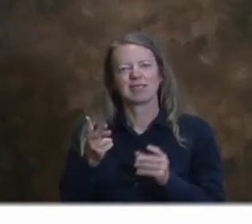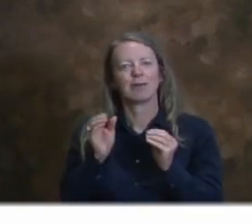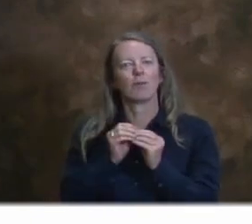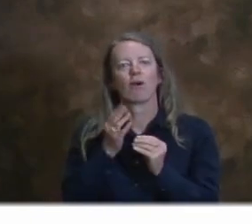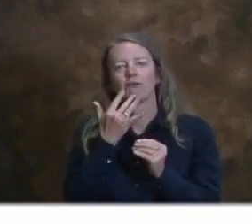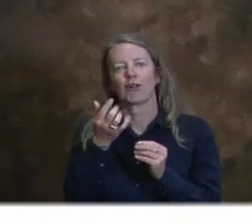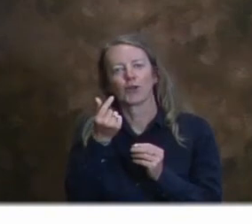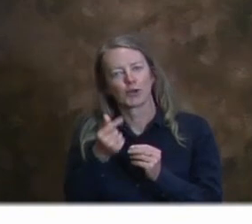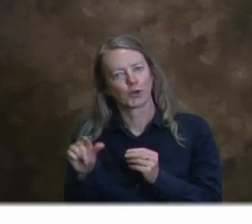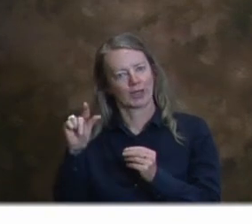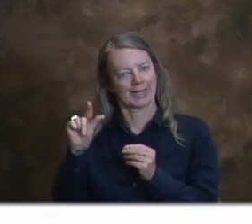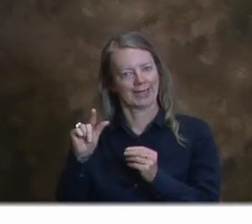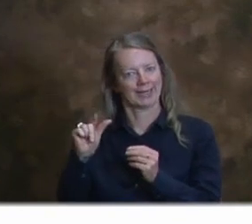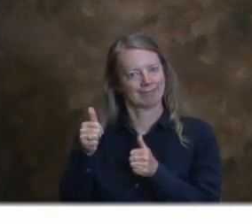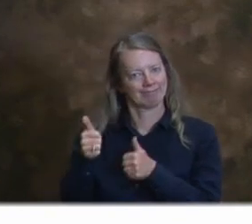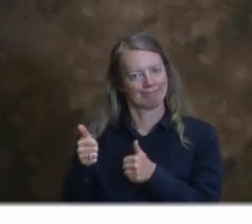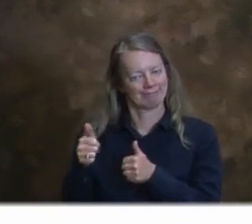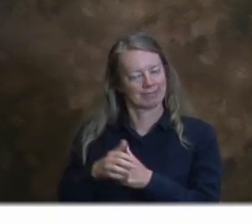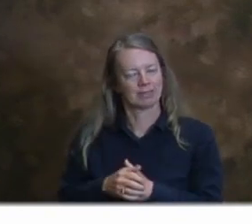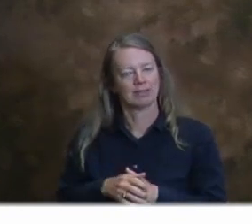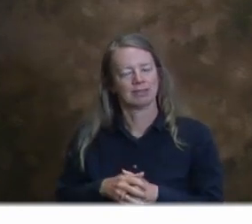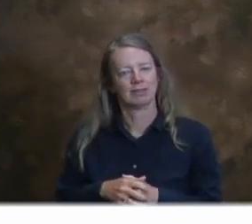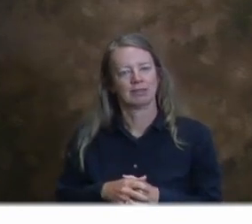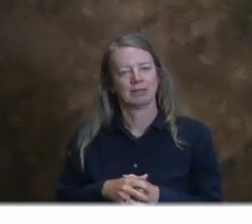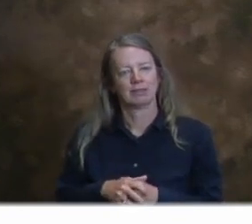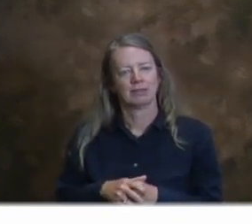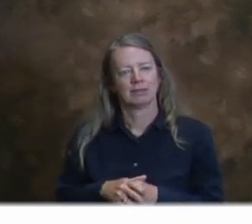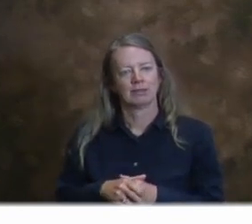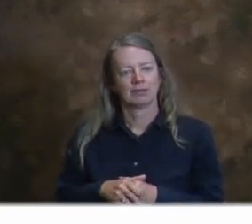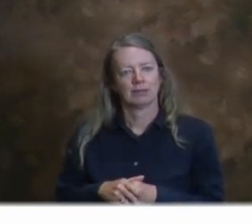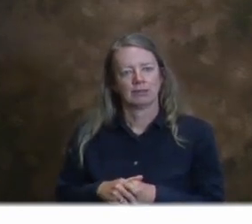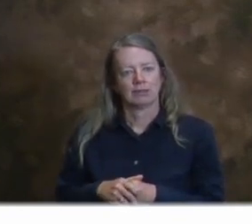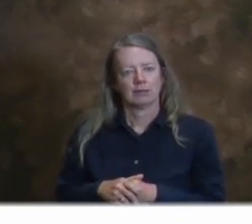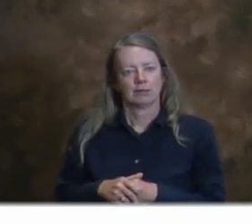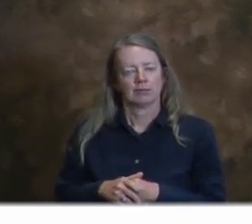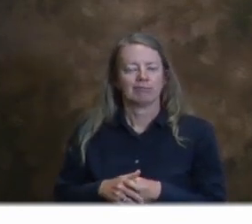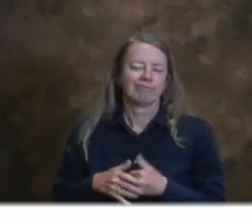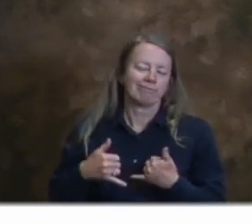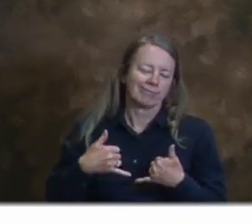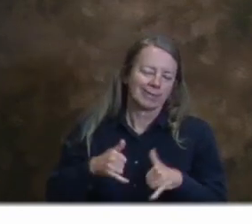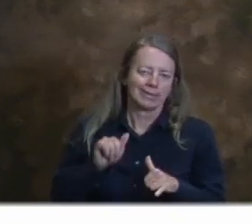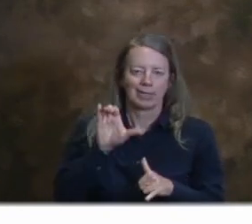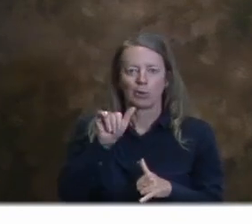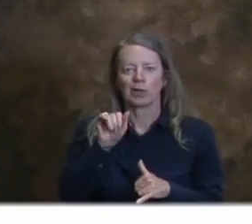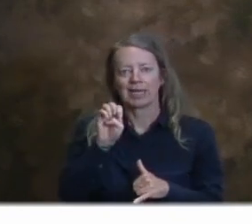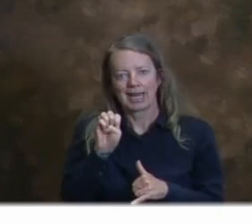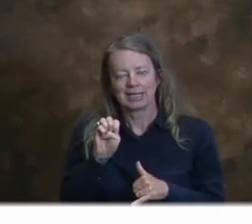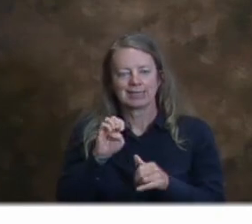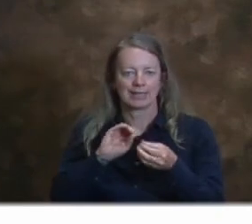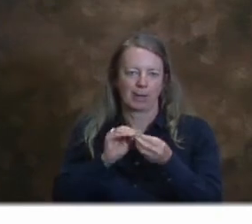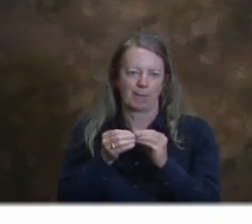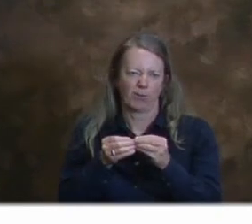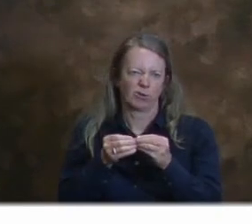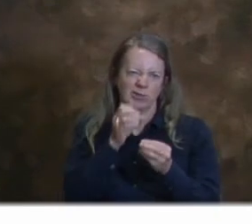green now. We still have our case rate still in that orange area.